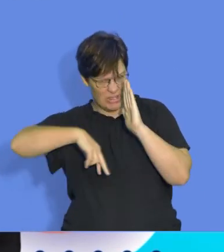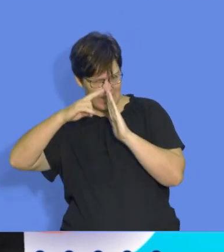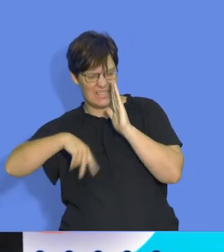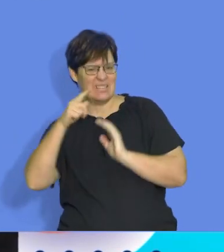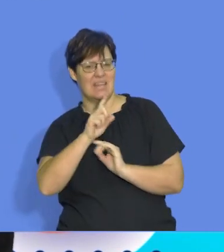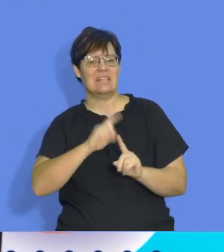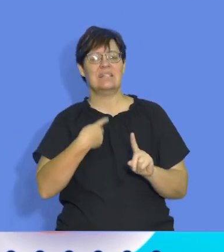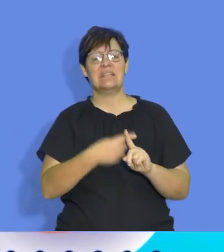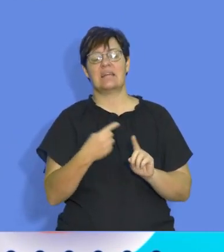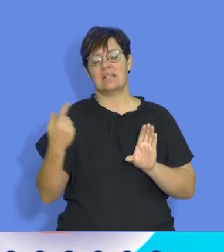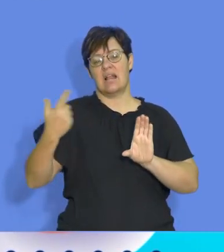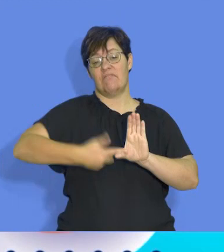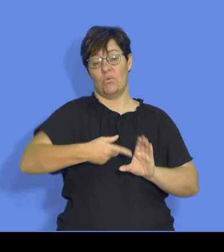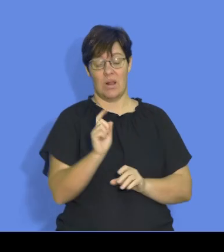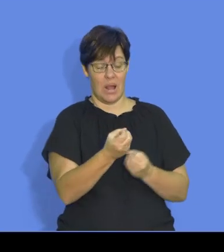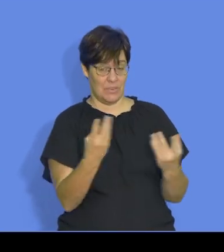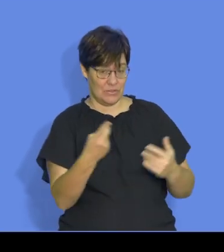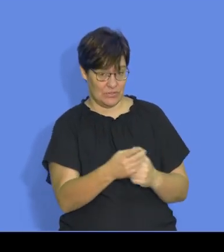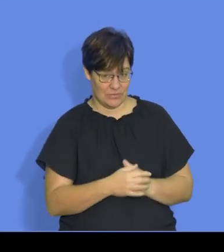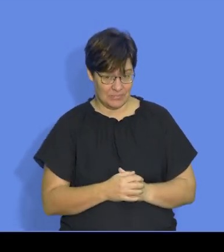the fuel levy.